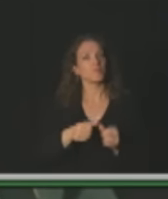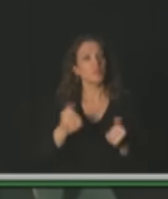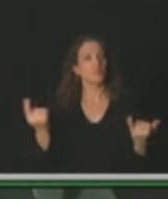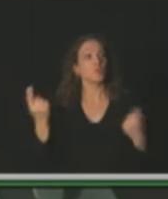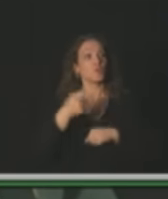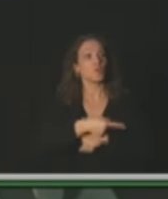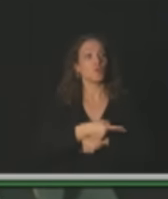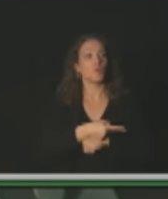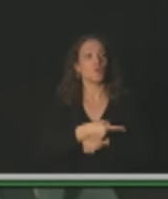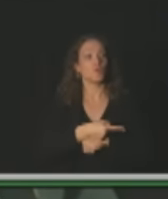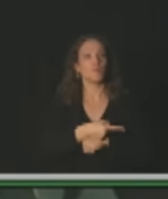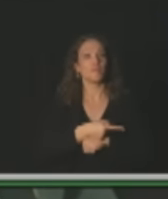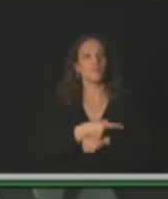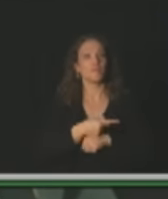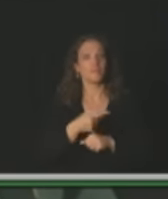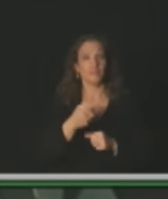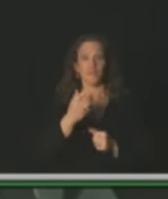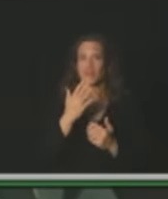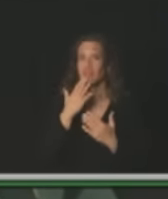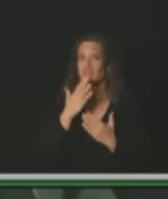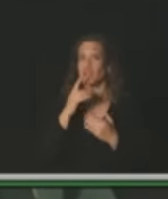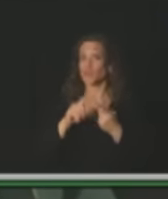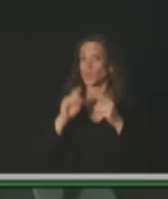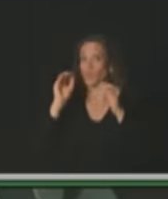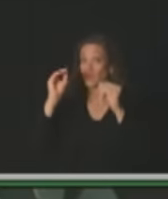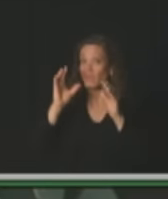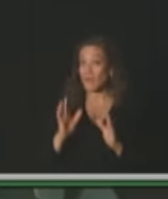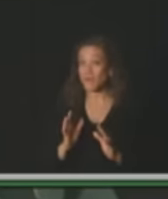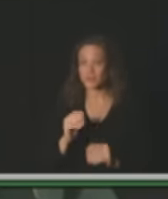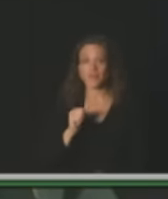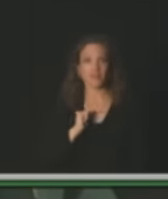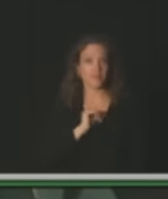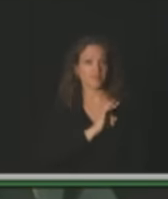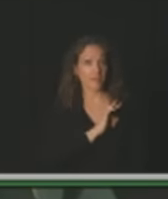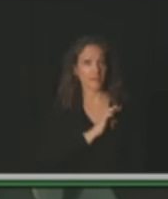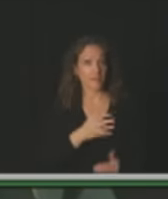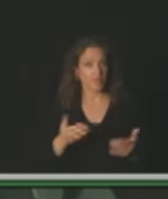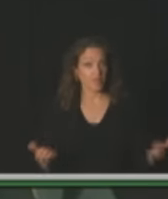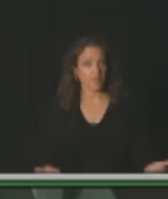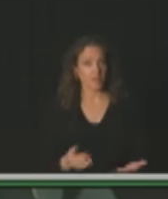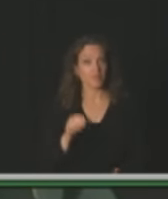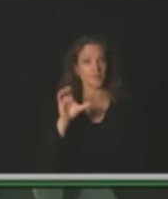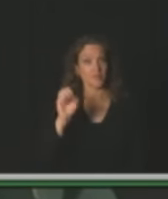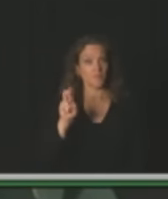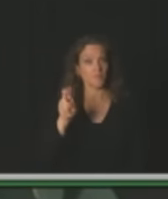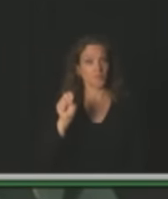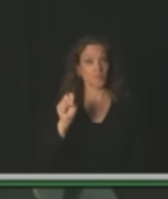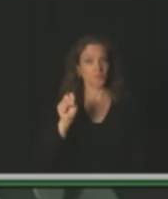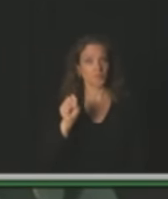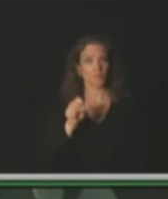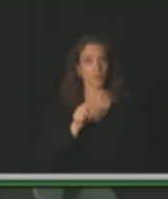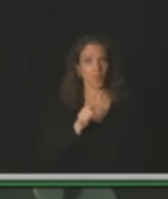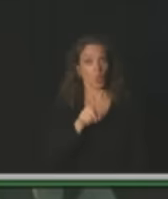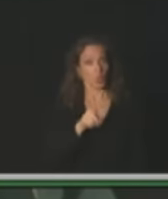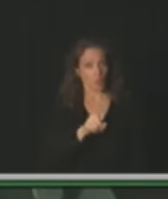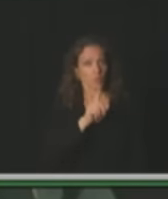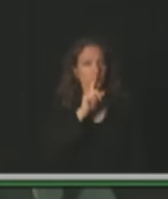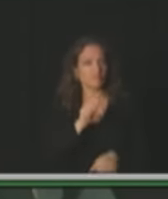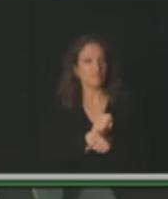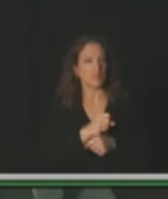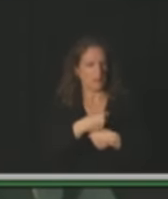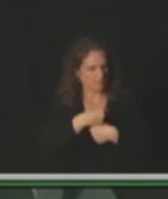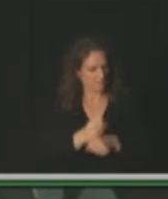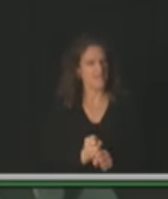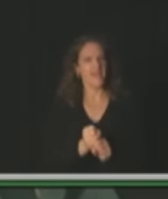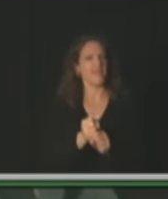graduates, thanks to the faculty and the staff at Sacramento State, you really are made